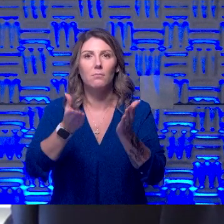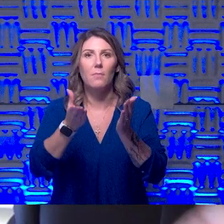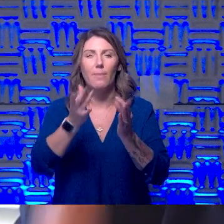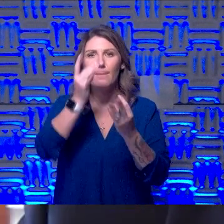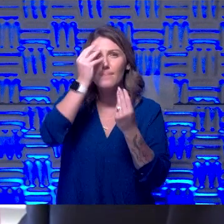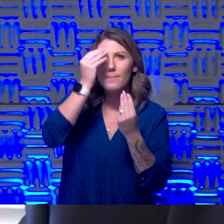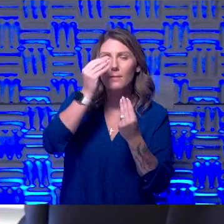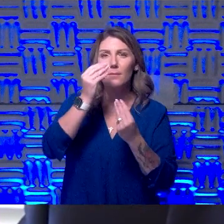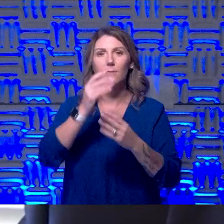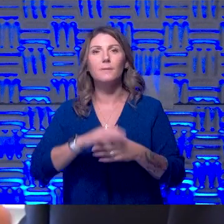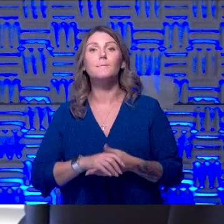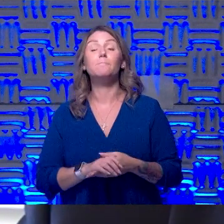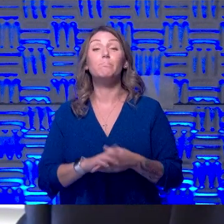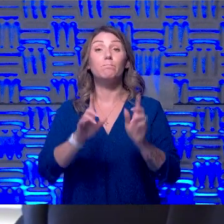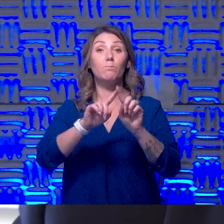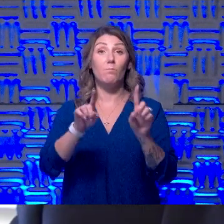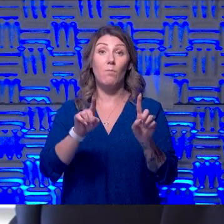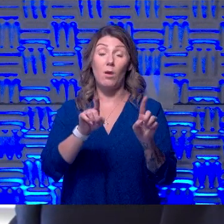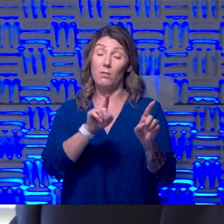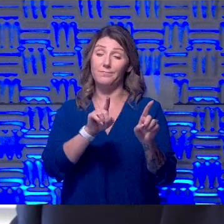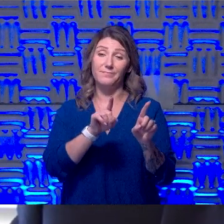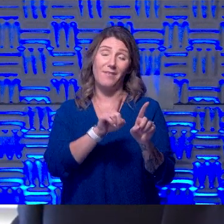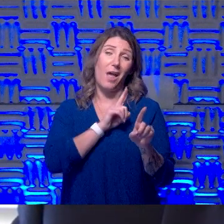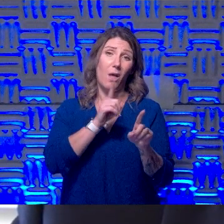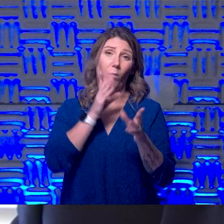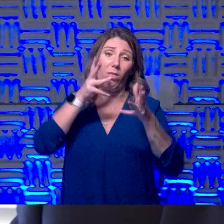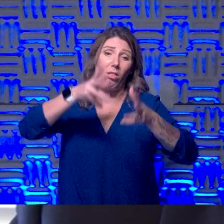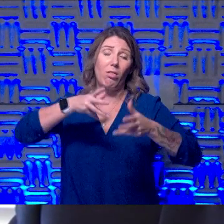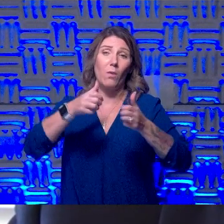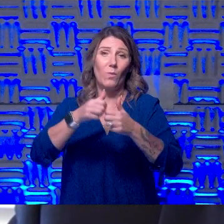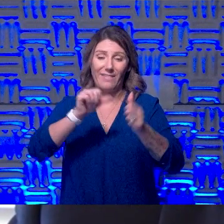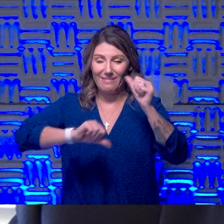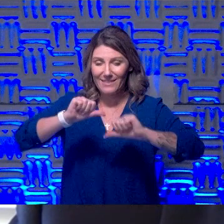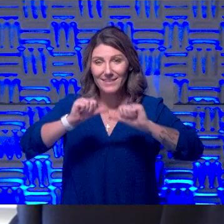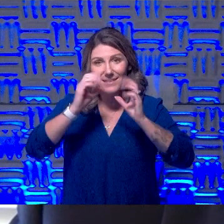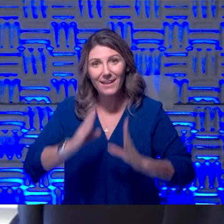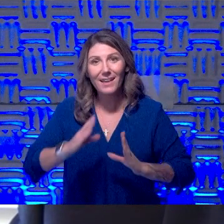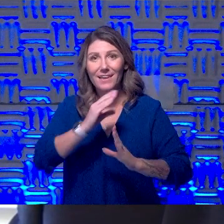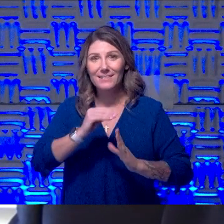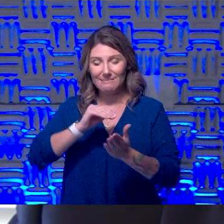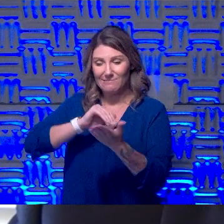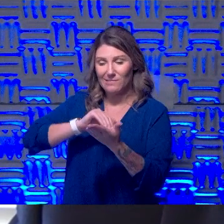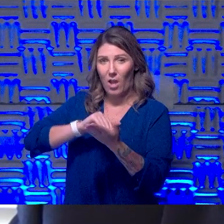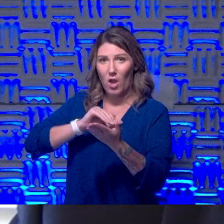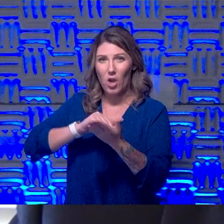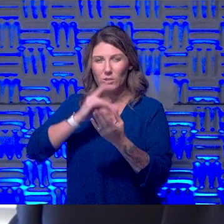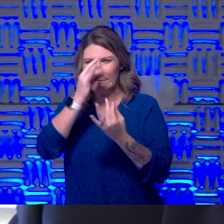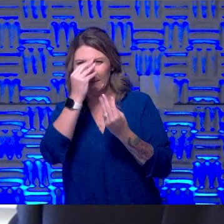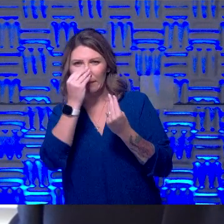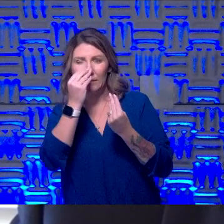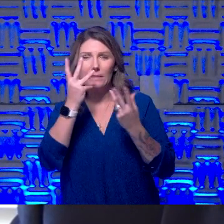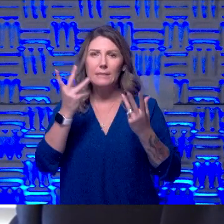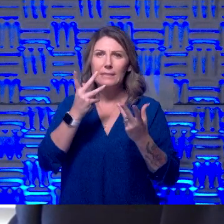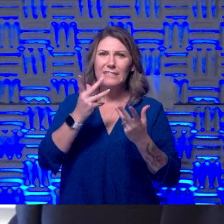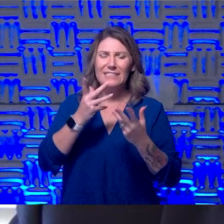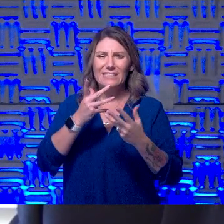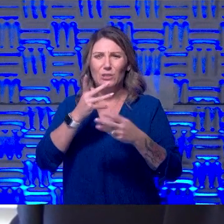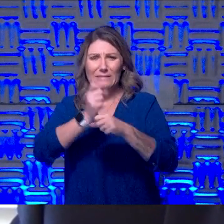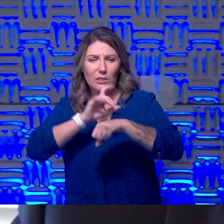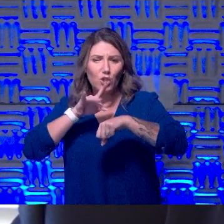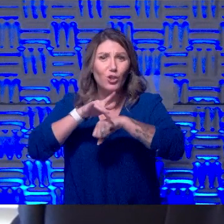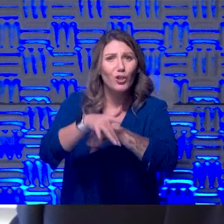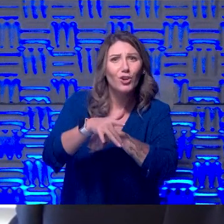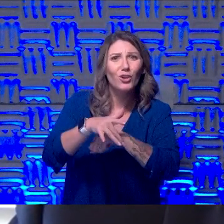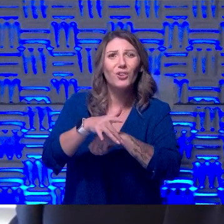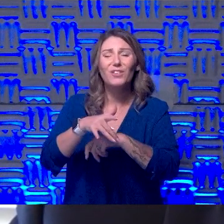hard as we can. But I'll leave it to the scientists and to the doctors in terms of thinking through what's the, do you get it earlier? Do you